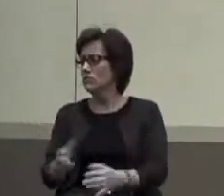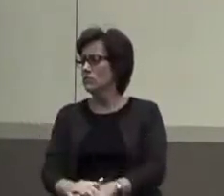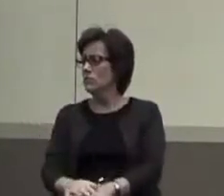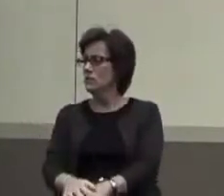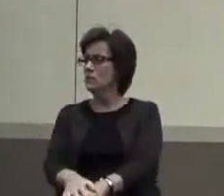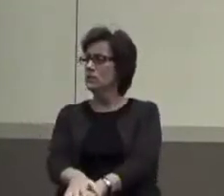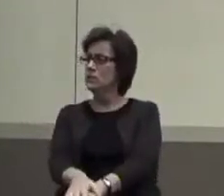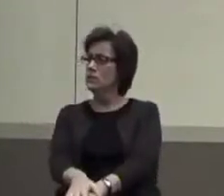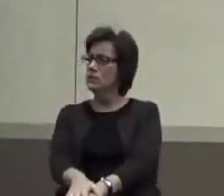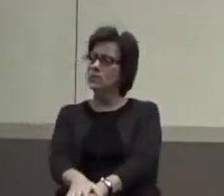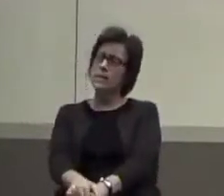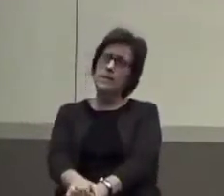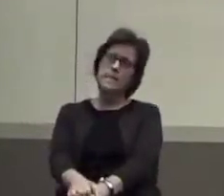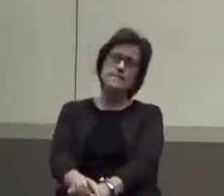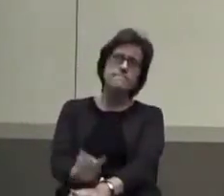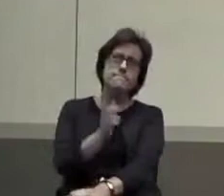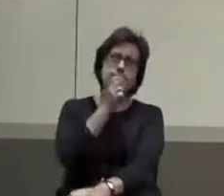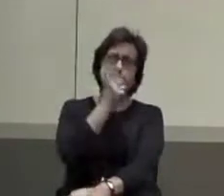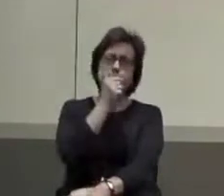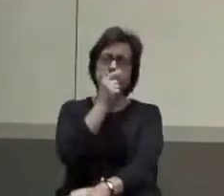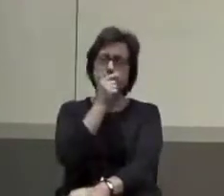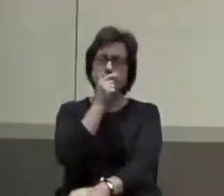Let me think about a consequence I wouldn't want.